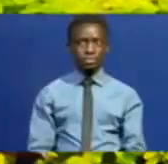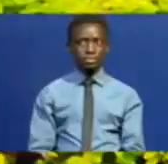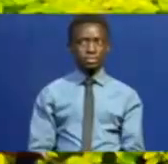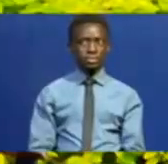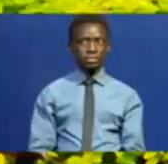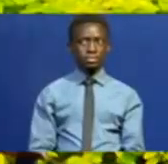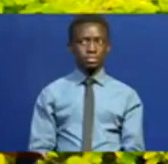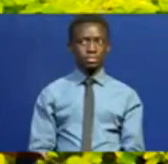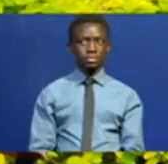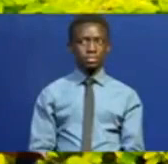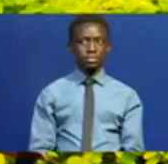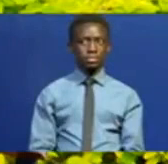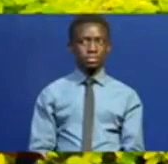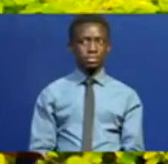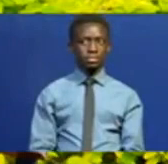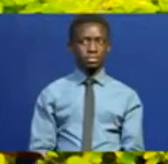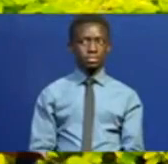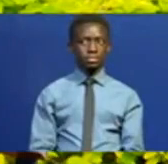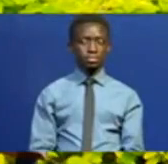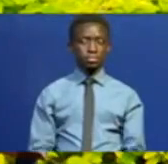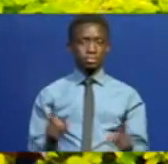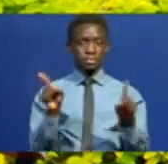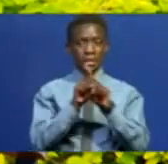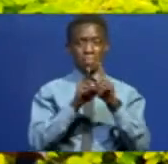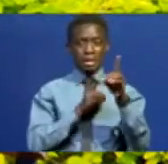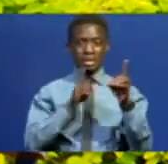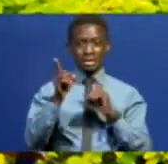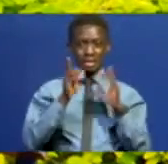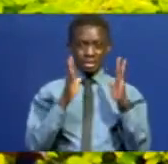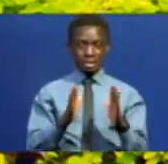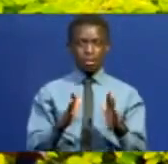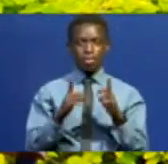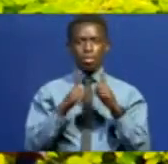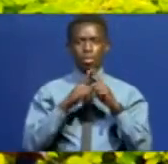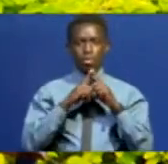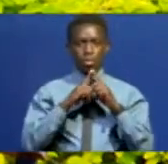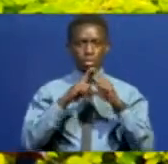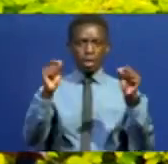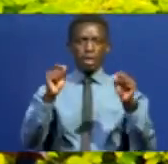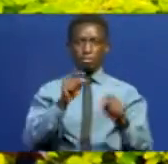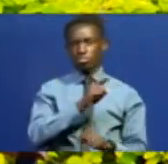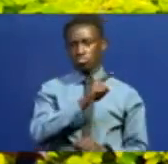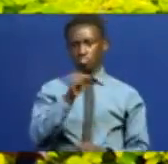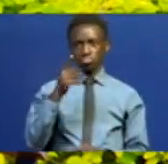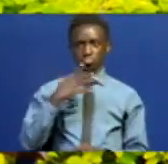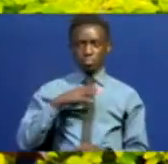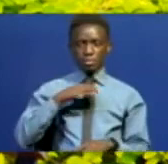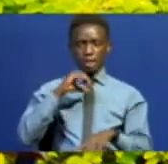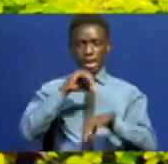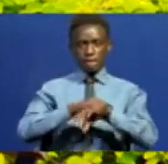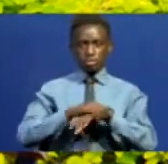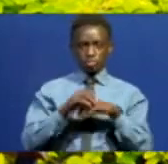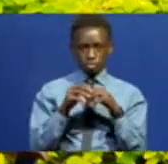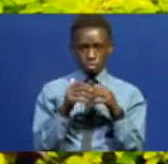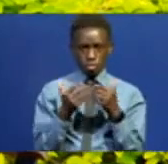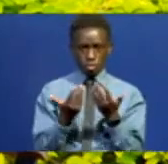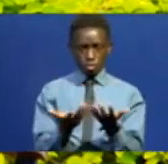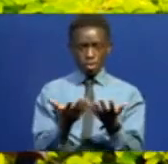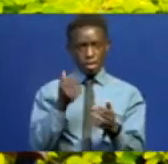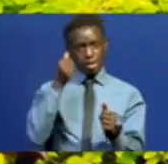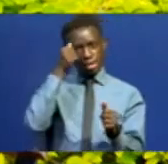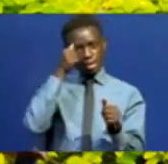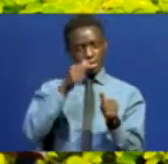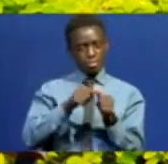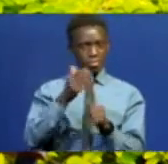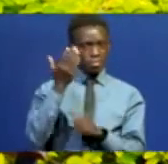As a director, the message that I would love for the audience to get is one to remember the sacrifices